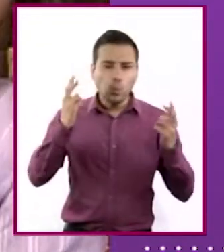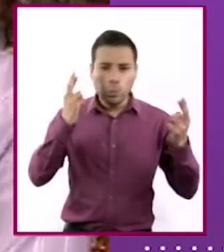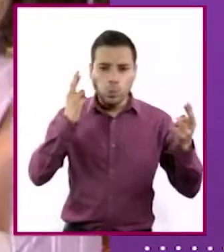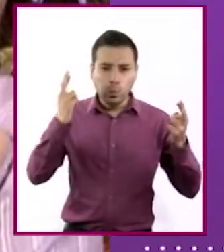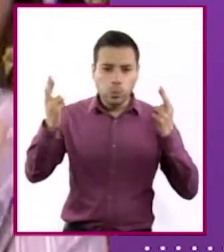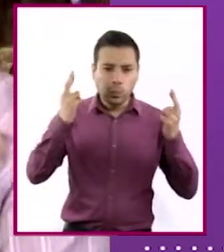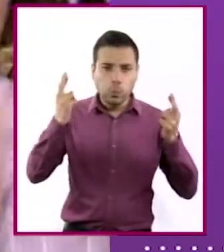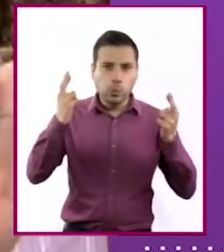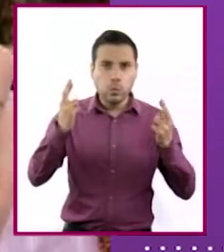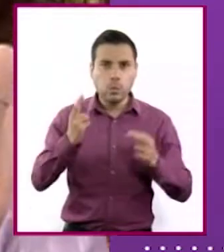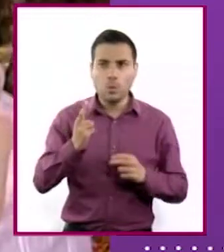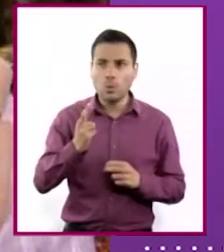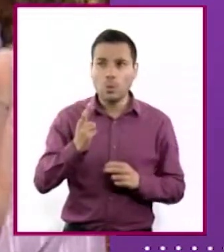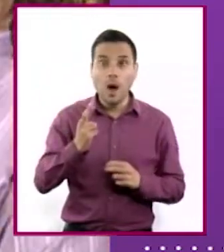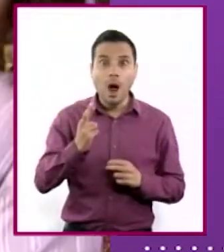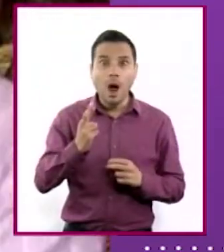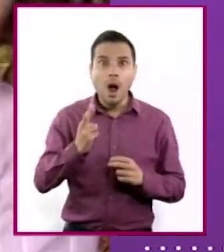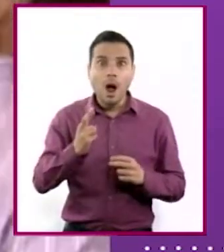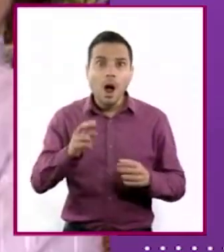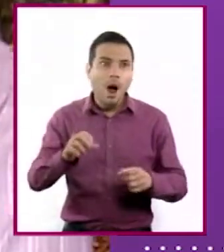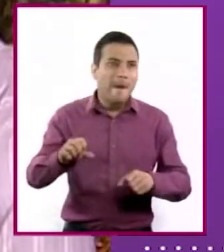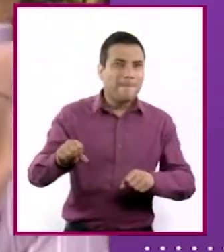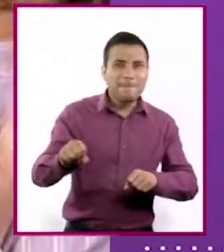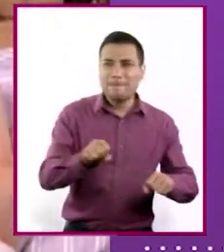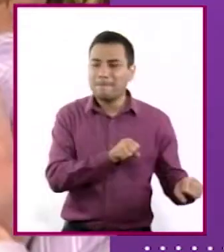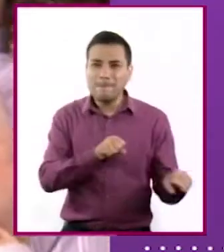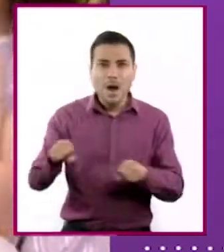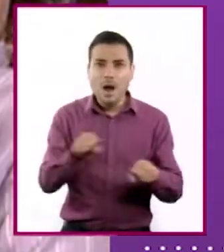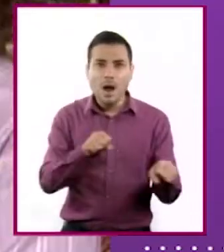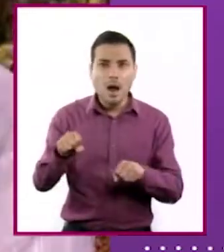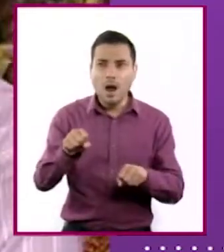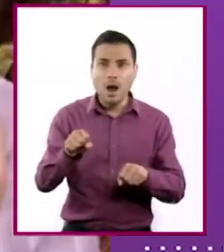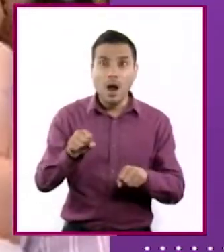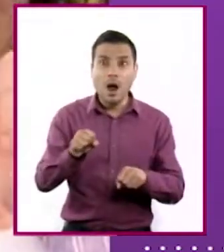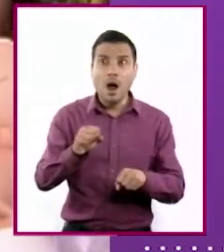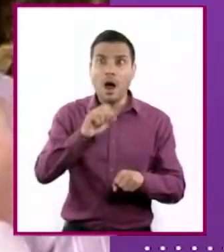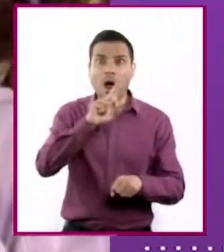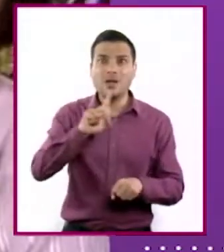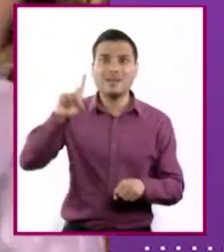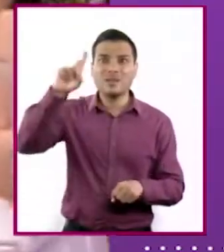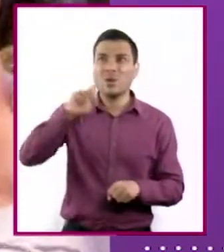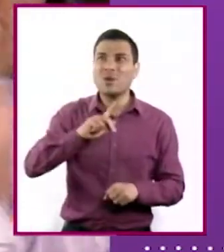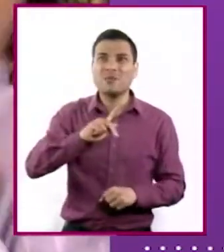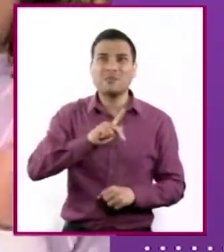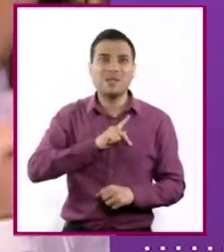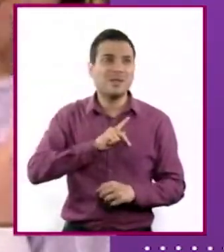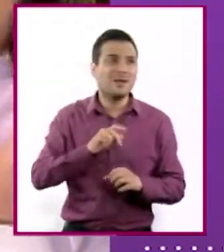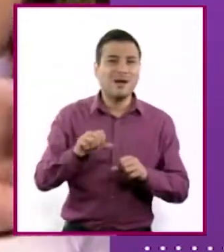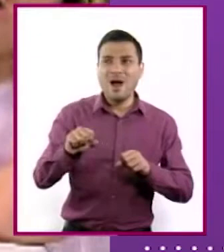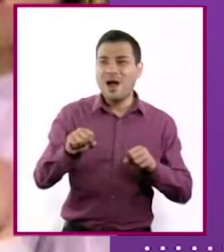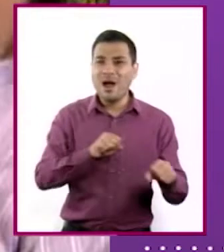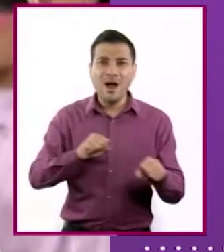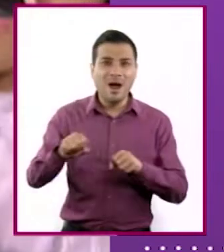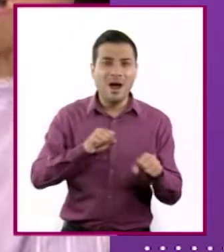Oh my God! It's an earthquake! ¡Ay, Dios! ¡Está temblando!